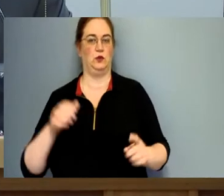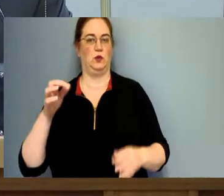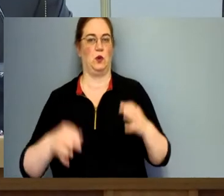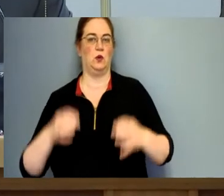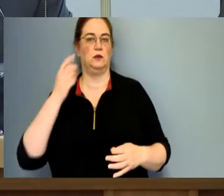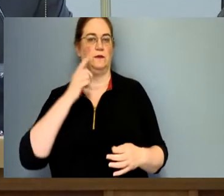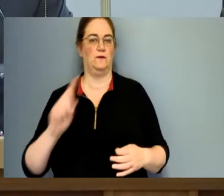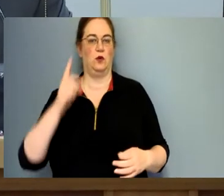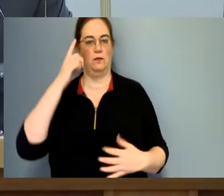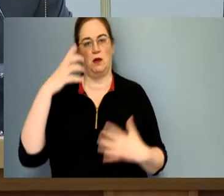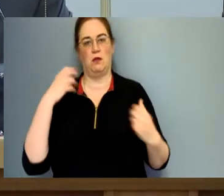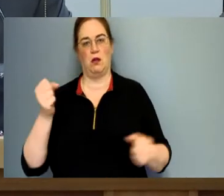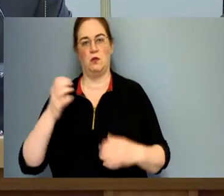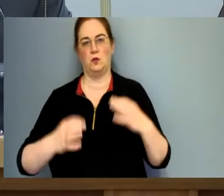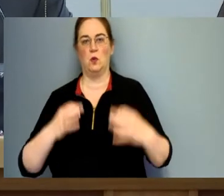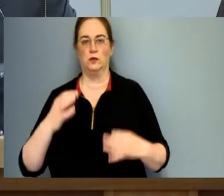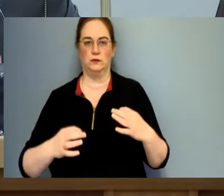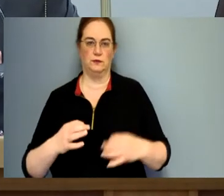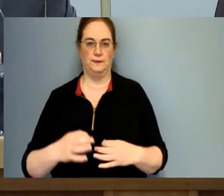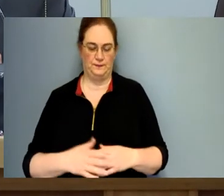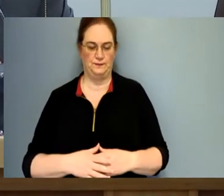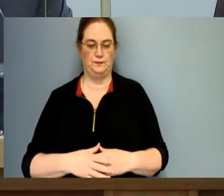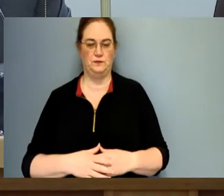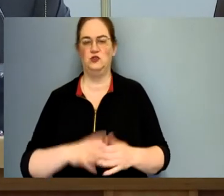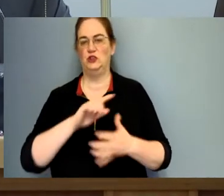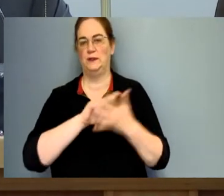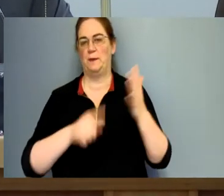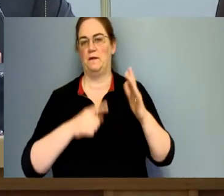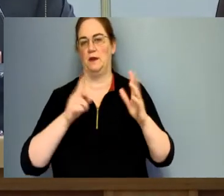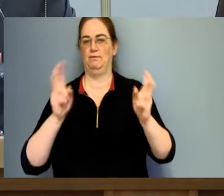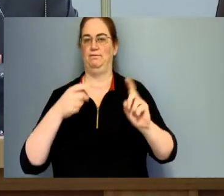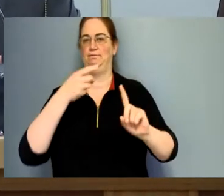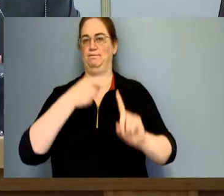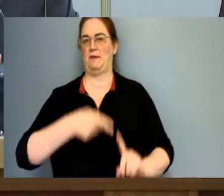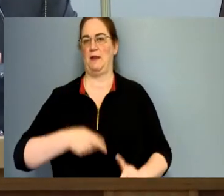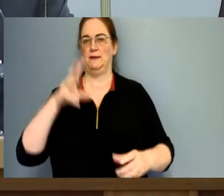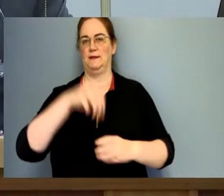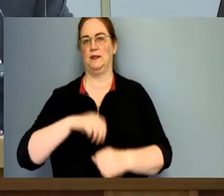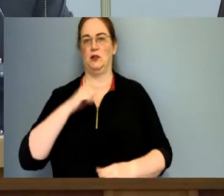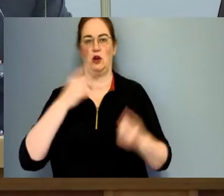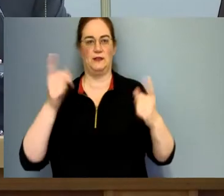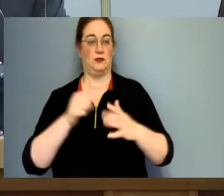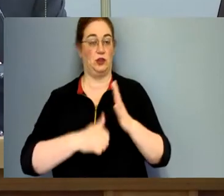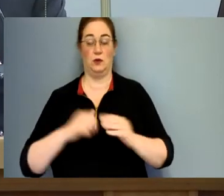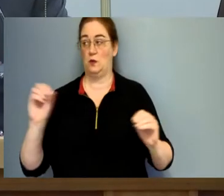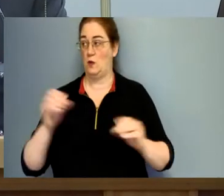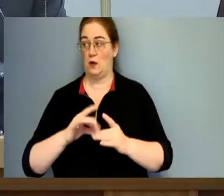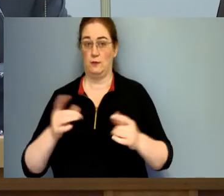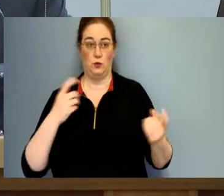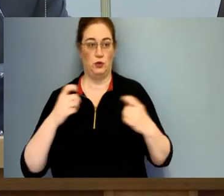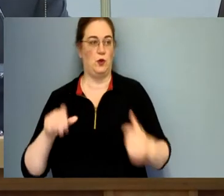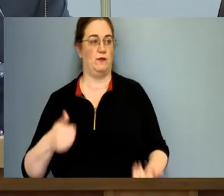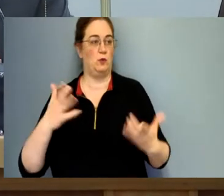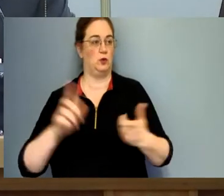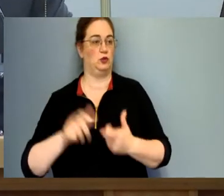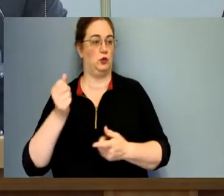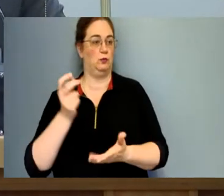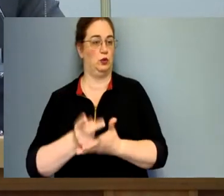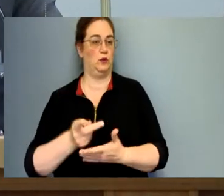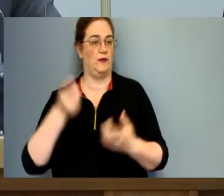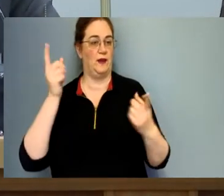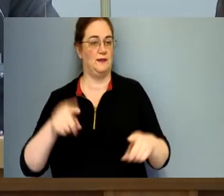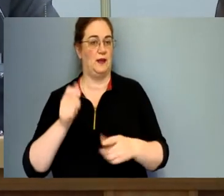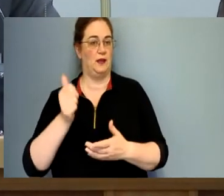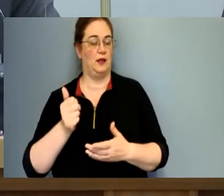for our mental health court. And just some of the highlights. So if there are no comments or questions, is there a motion to approve the consent